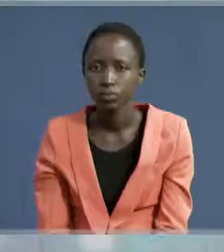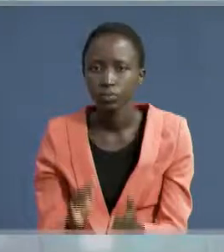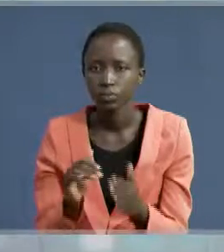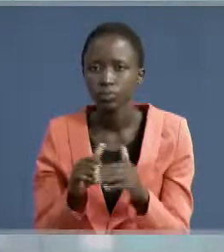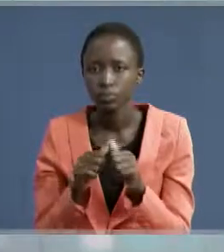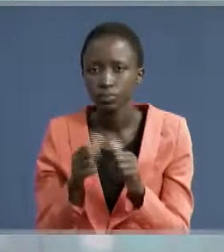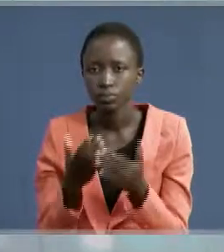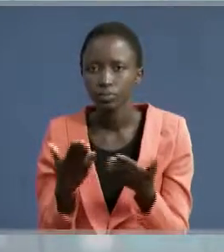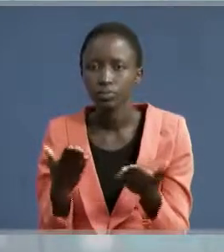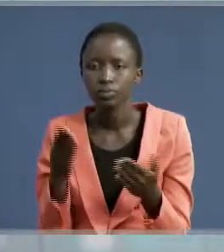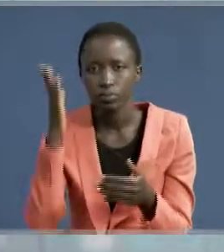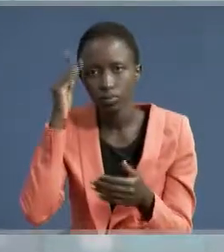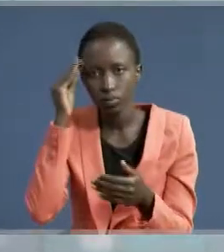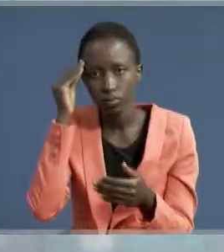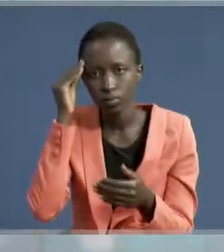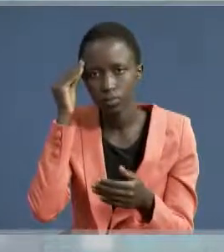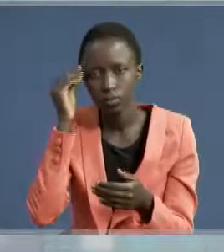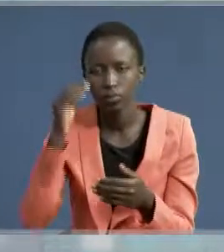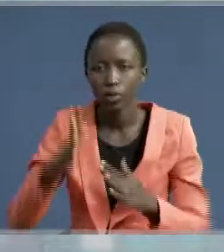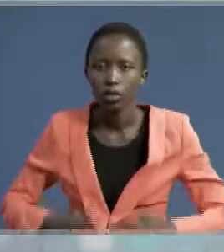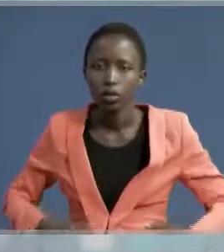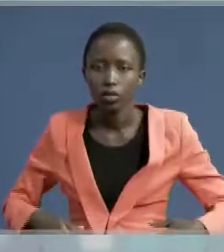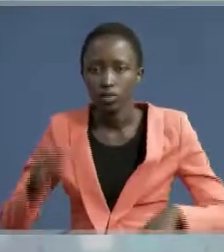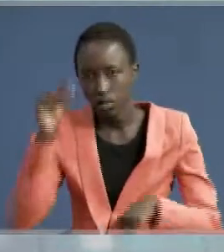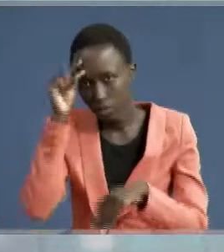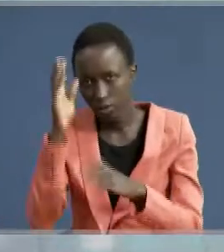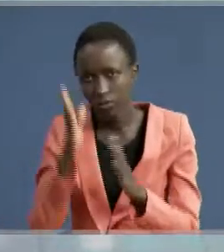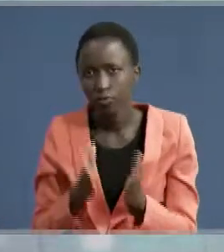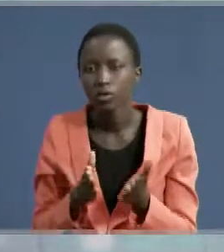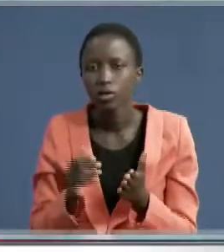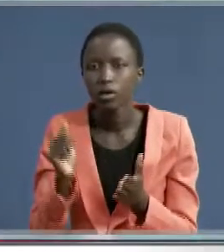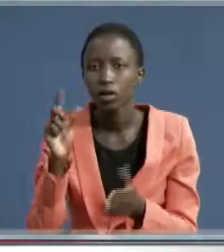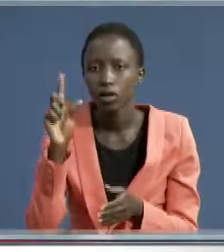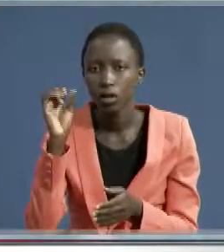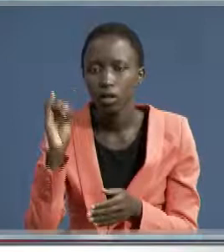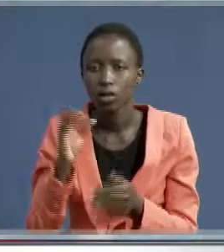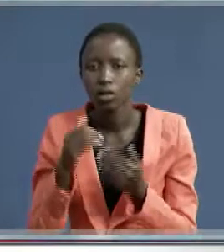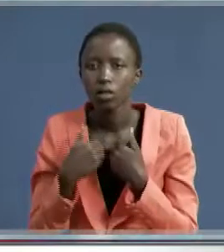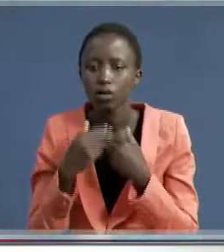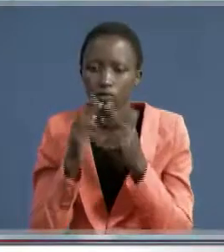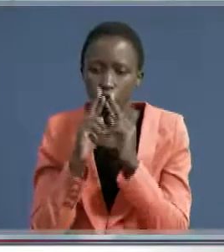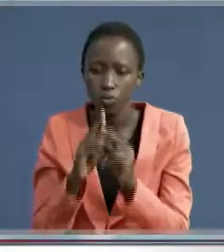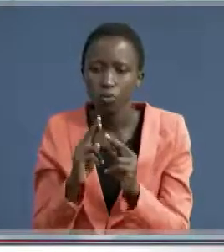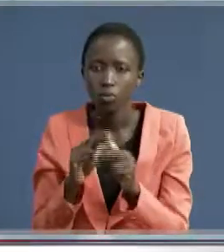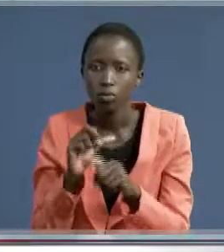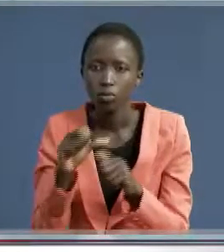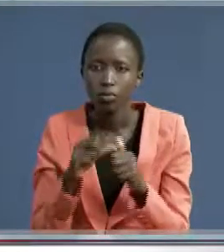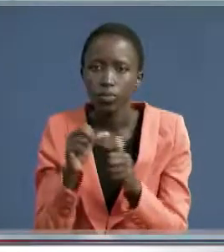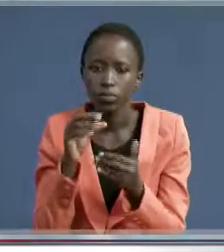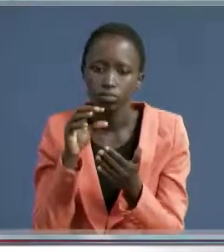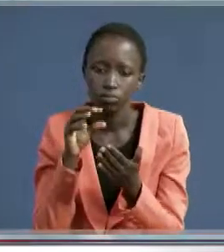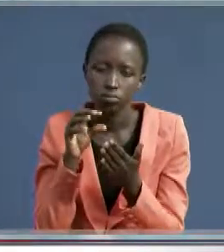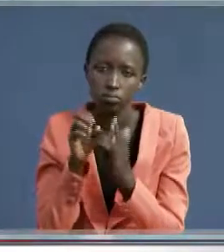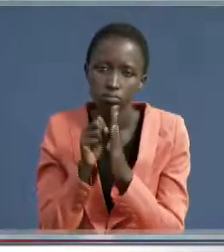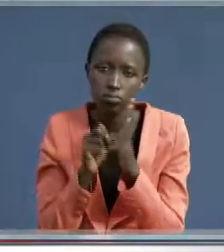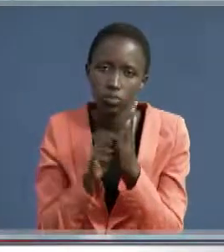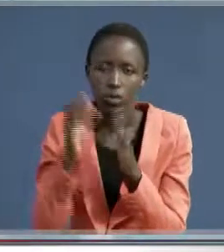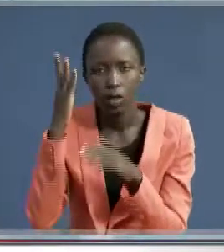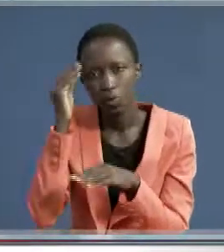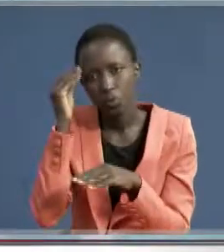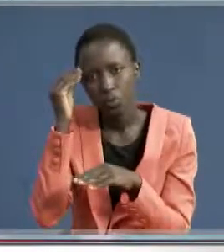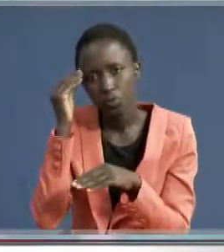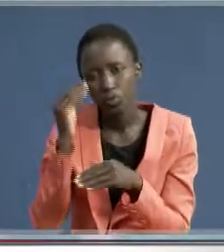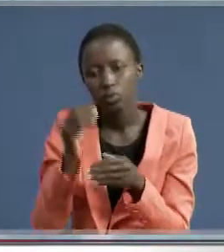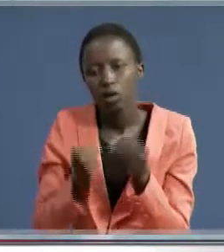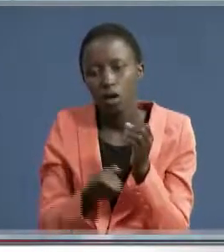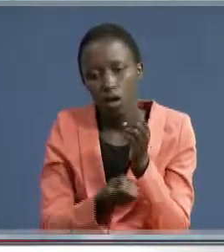still on matters of education, Garissa Governor Ali Korane has received a report on the state of education in his county,